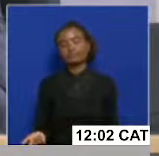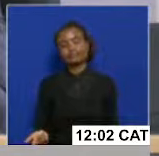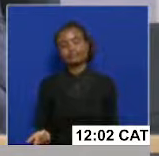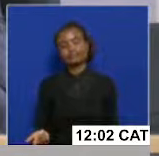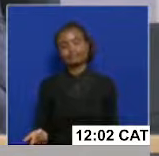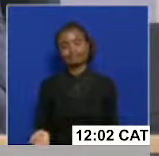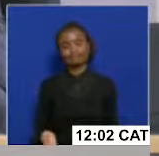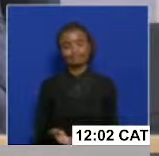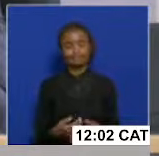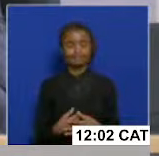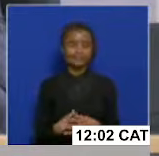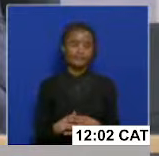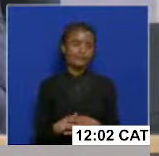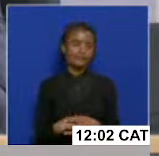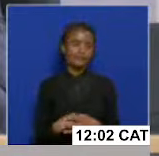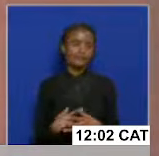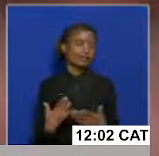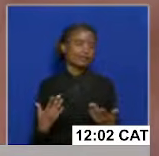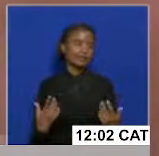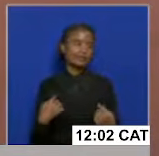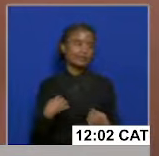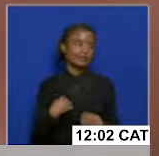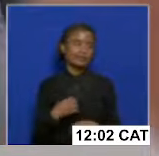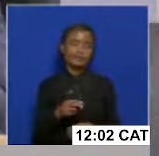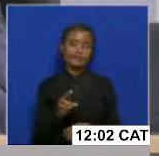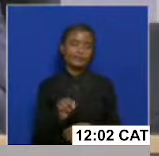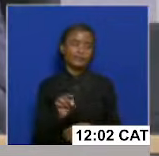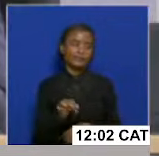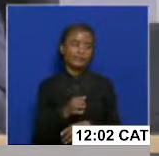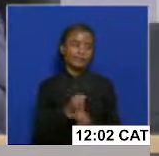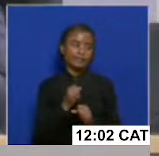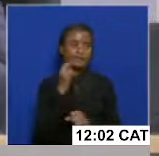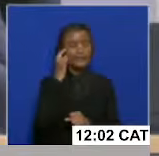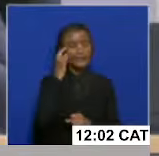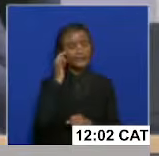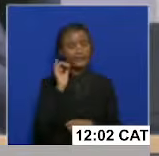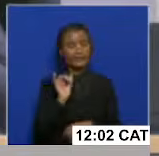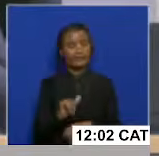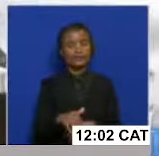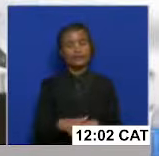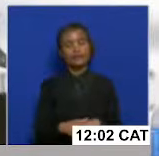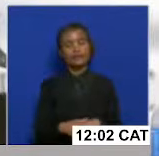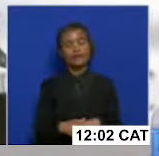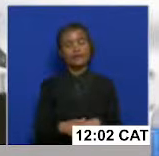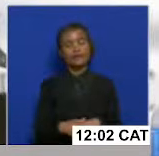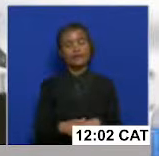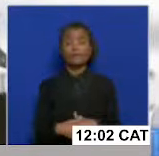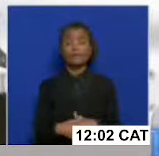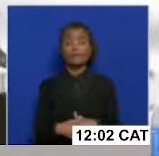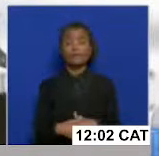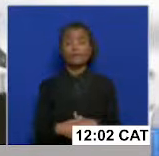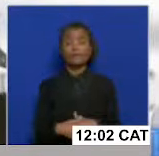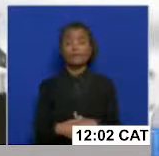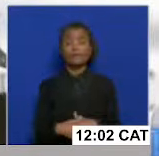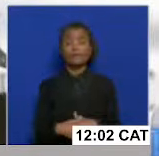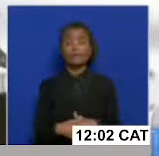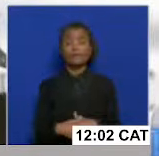No, I didn't think of that. Okay. And who do you say used you? Is it Mr.